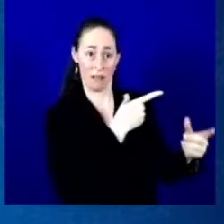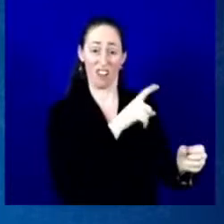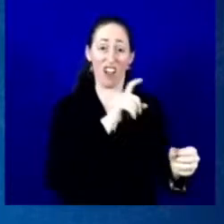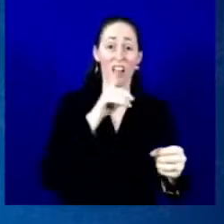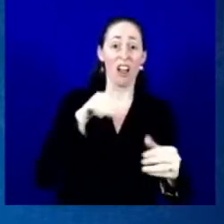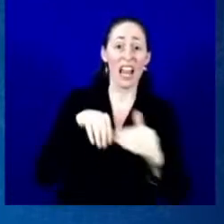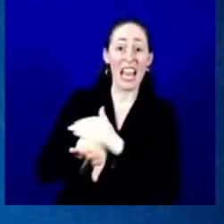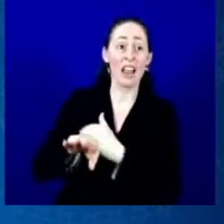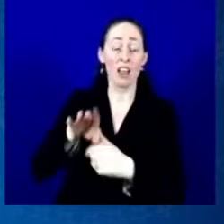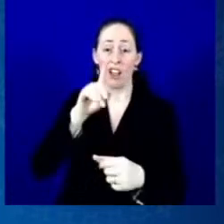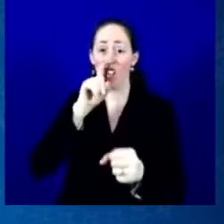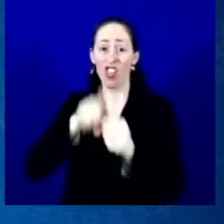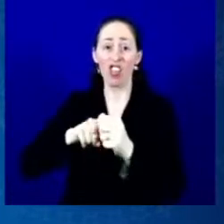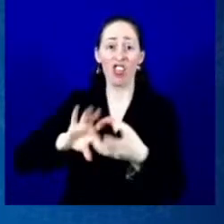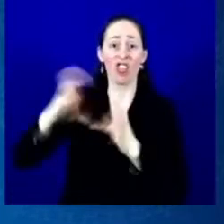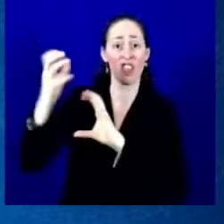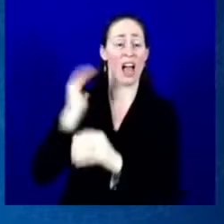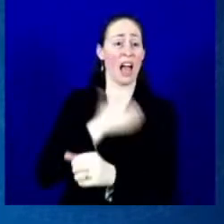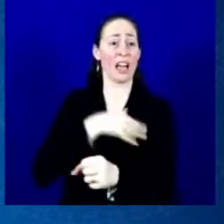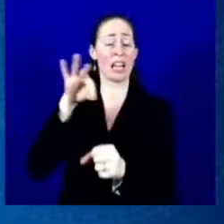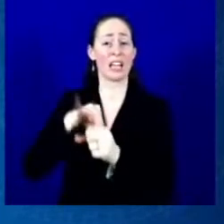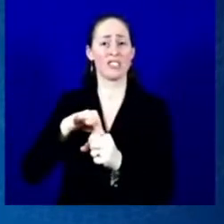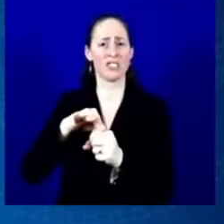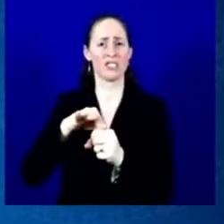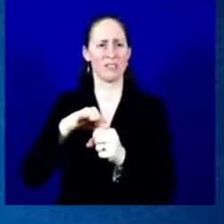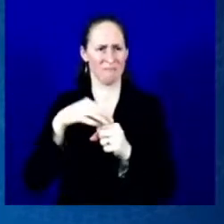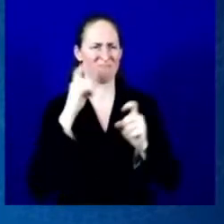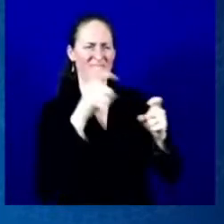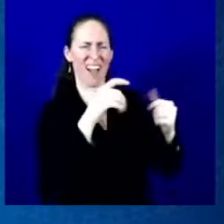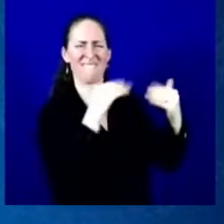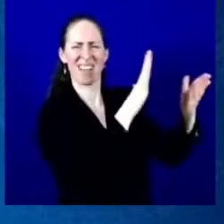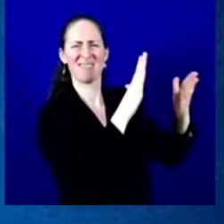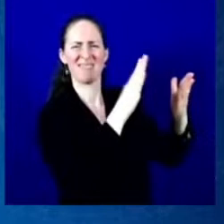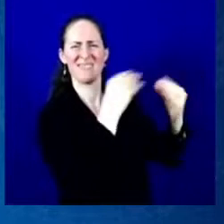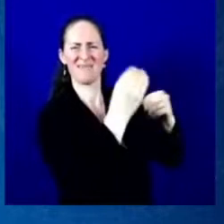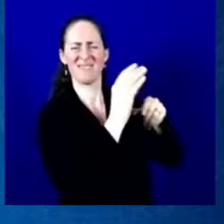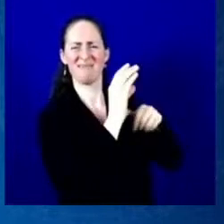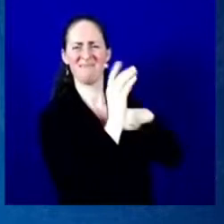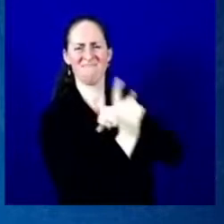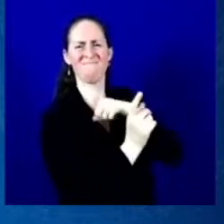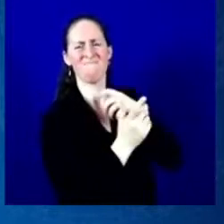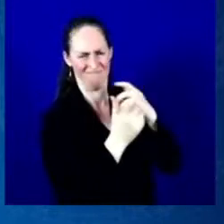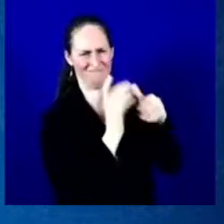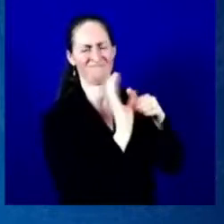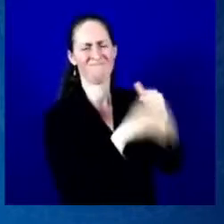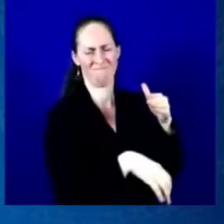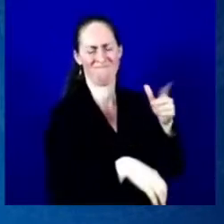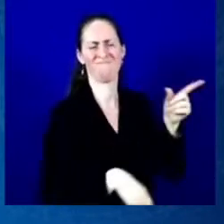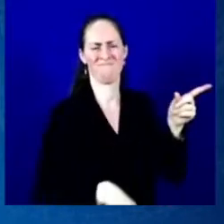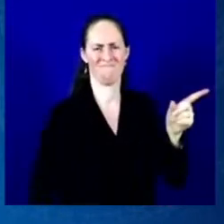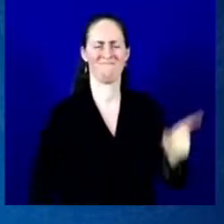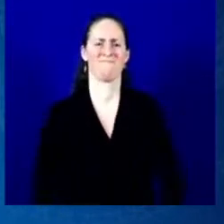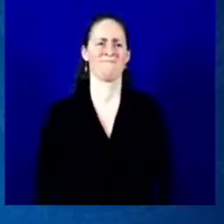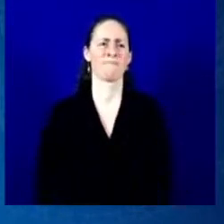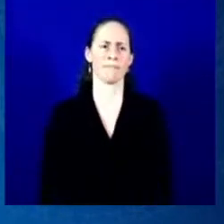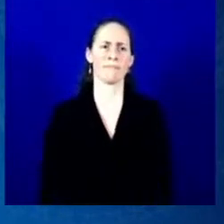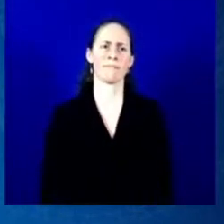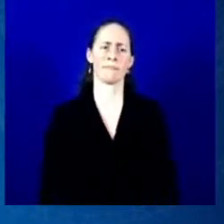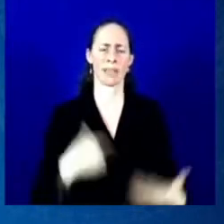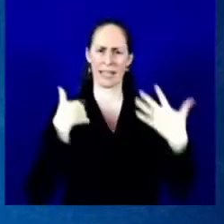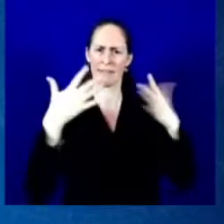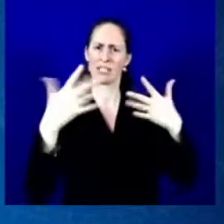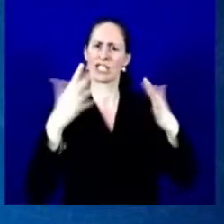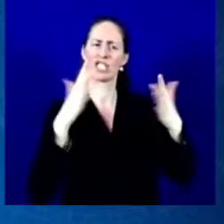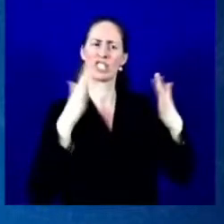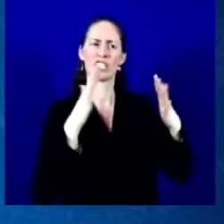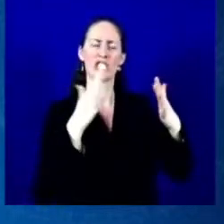business. They did both of these things, and I told them we would respond, and we have.